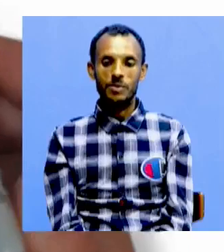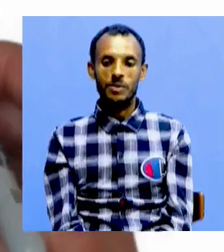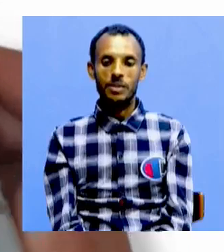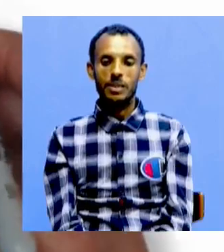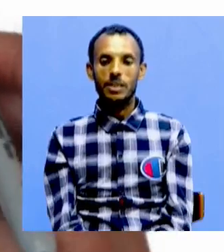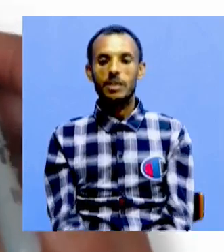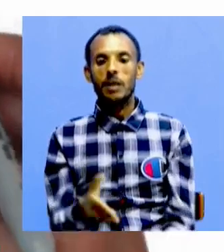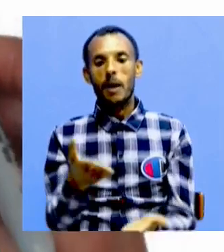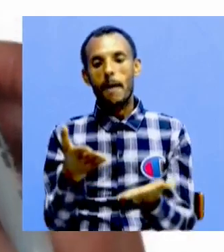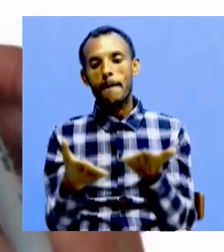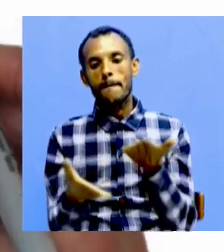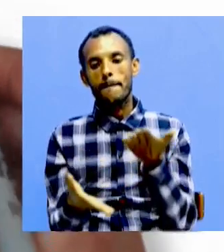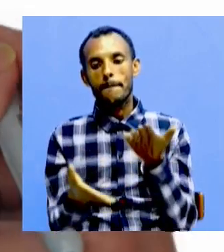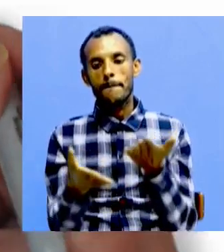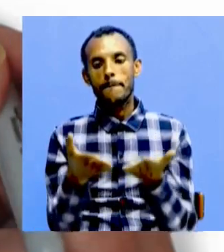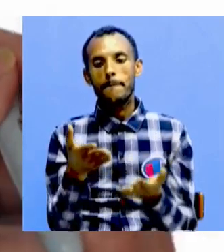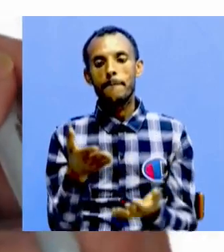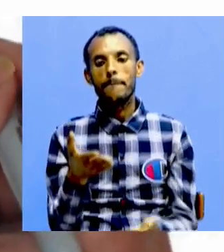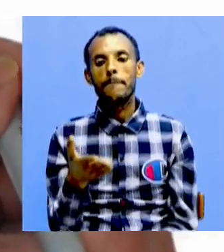might